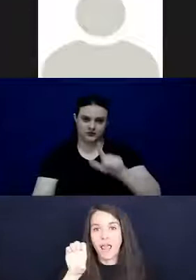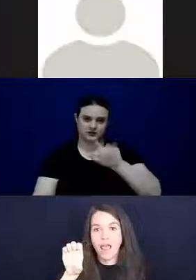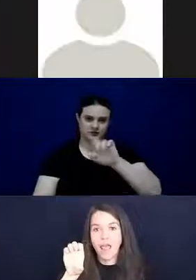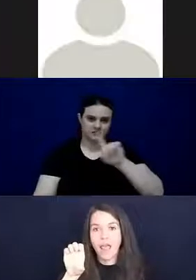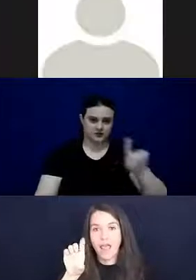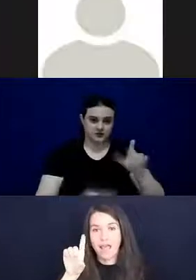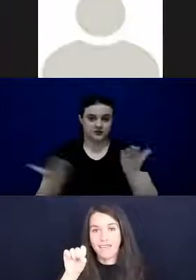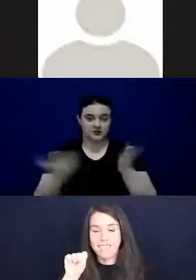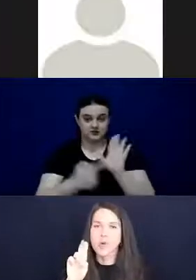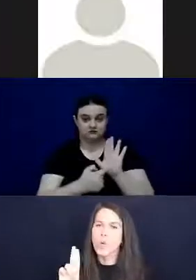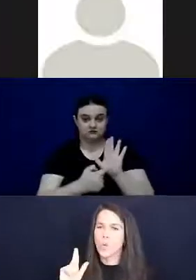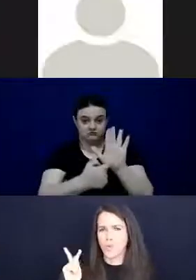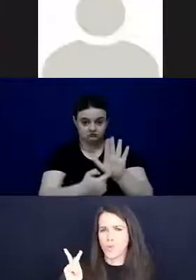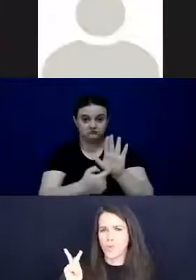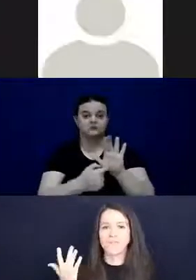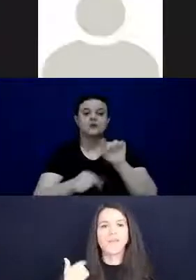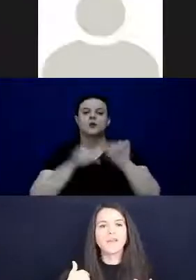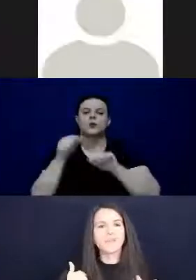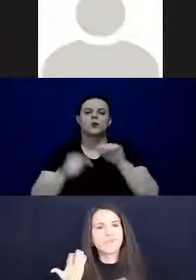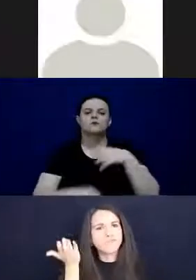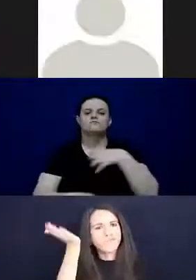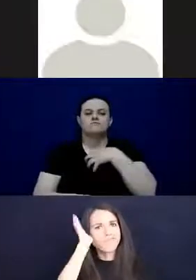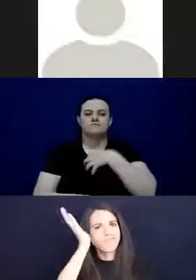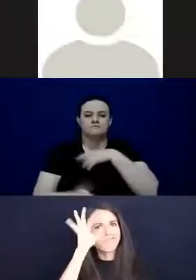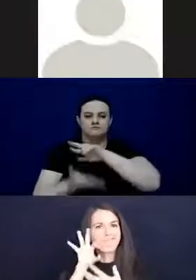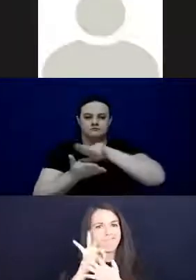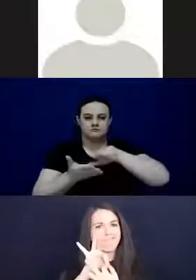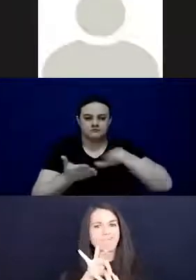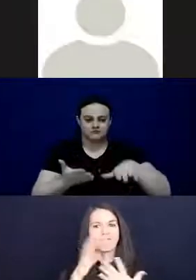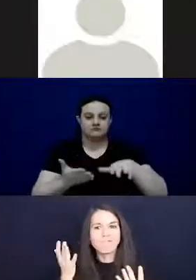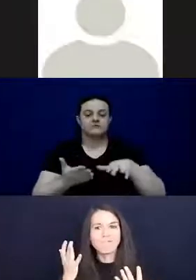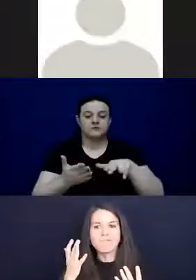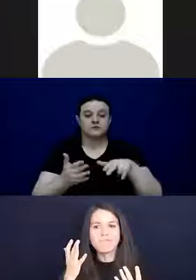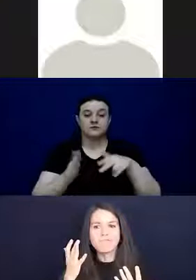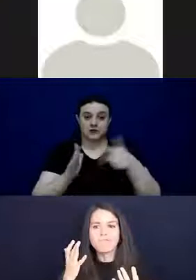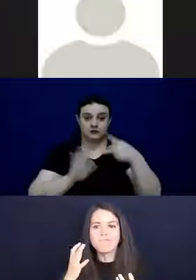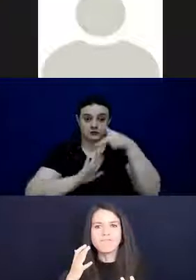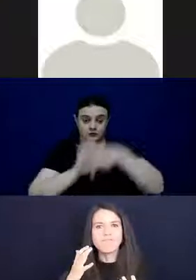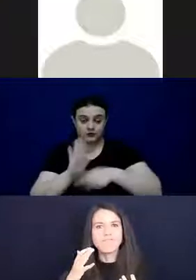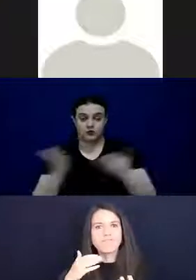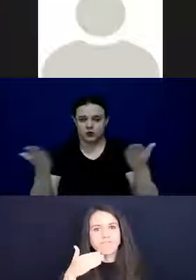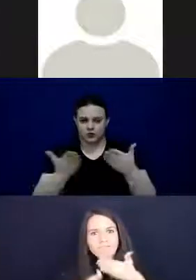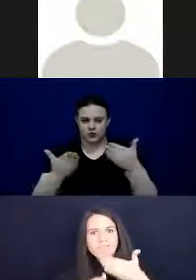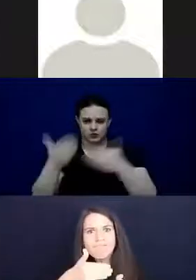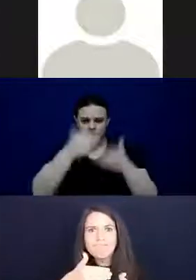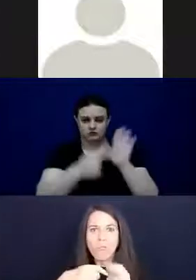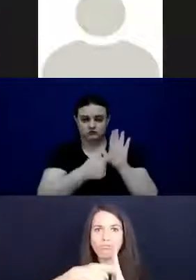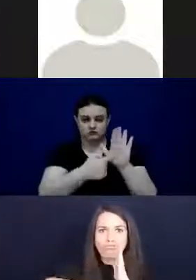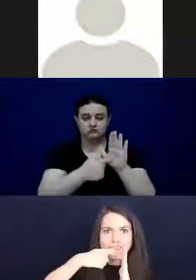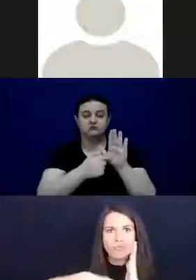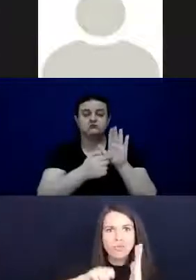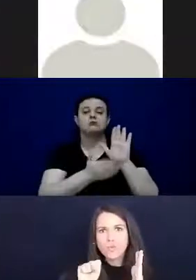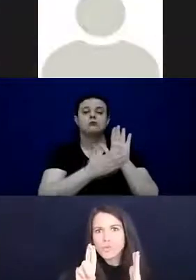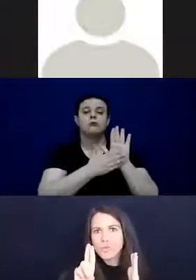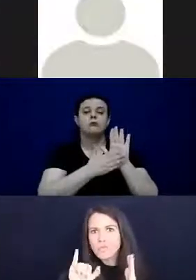present today on the sensing aspects of the Suitcase project. And in this presentation, I'm going to provide an